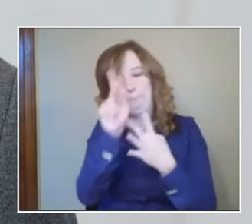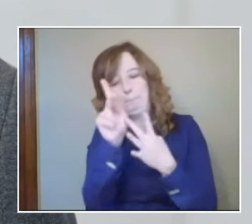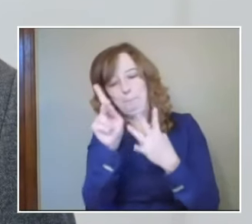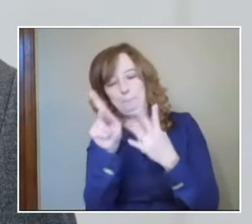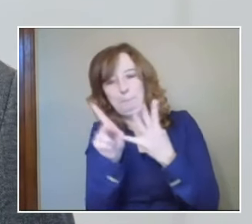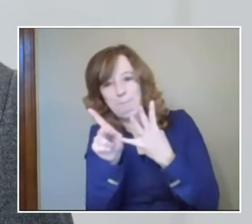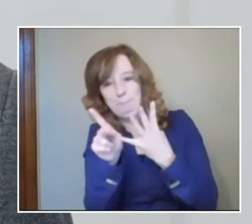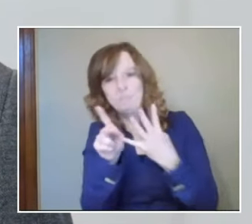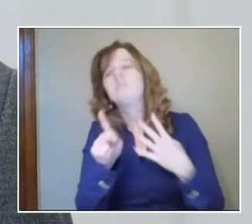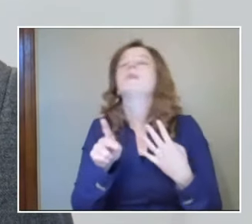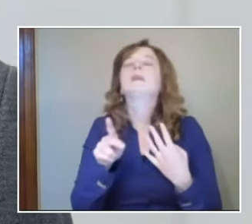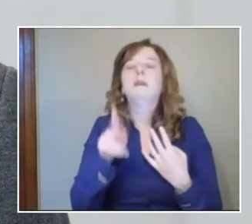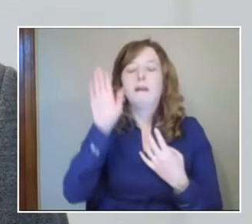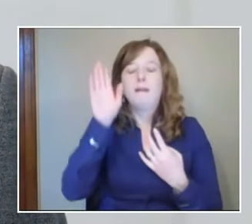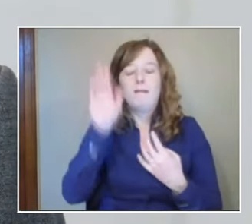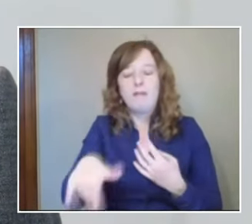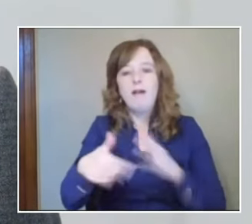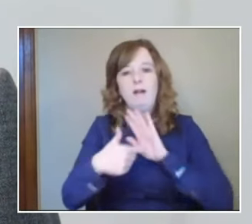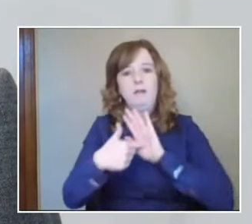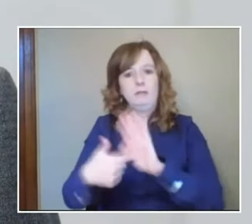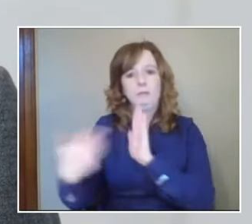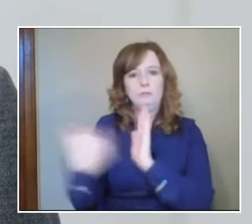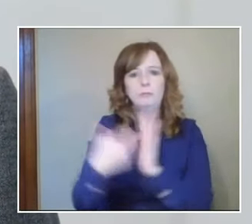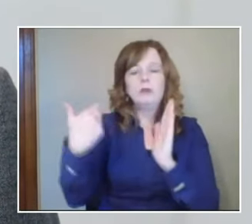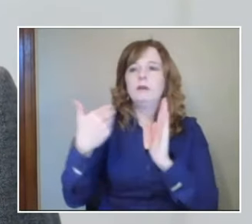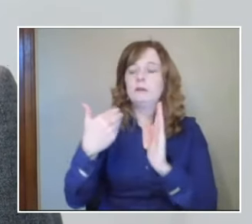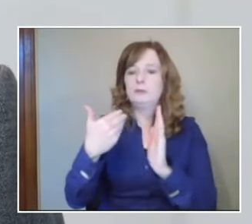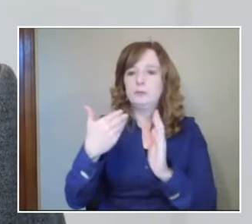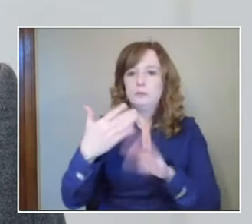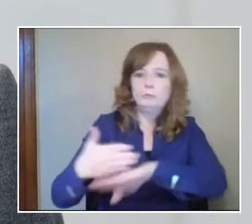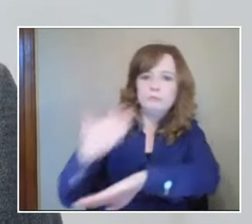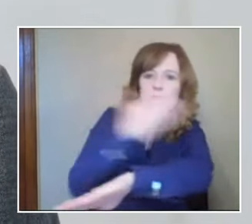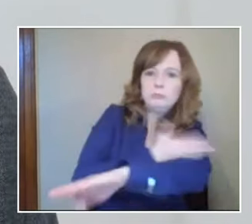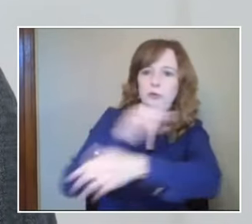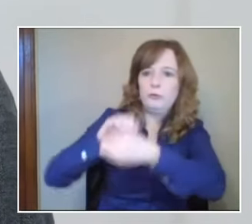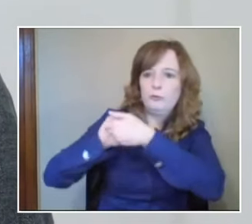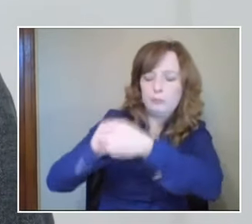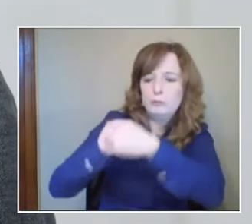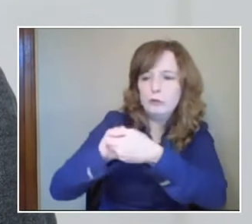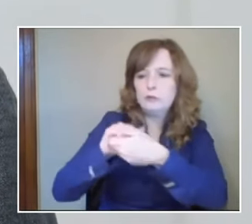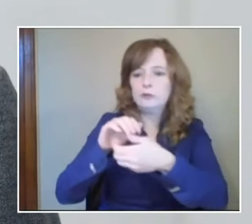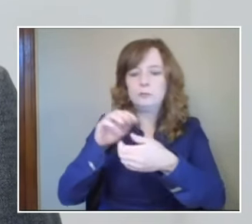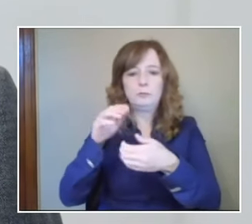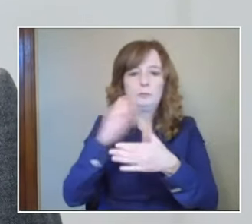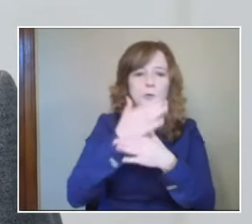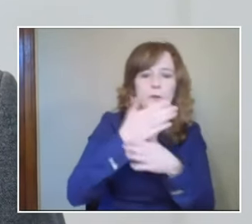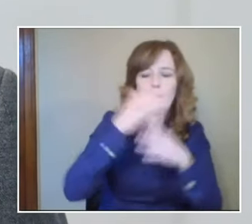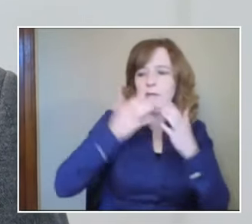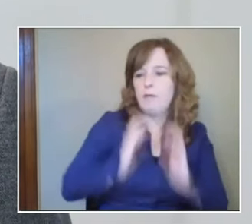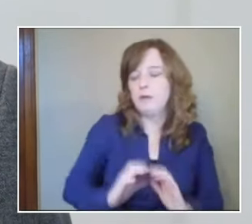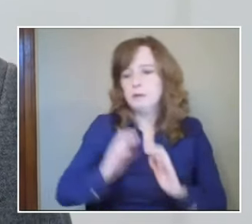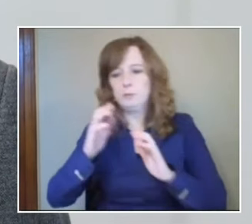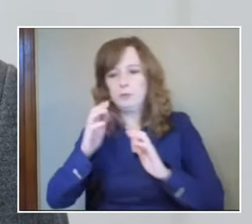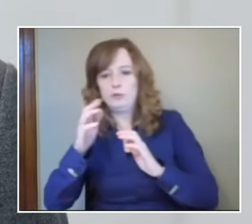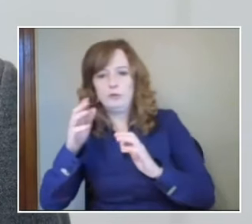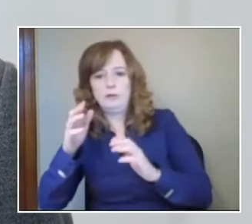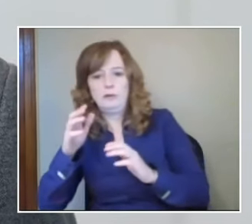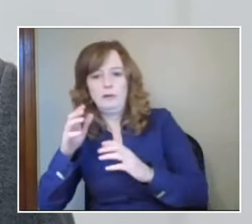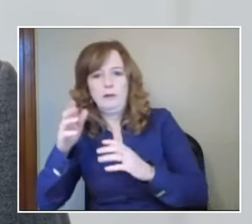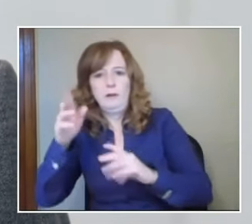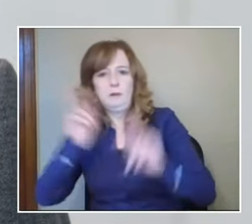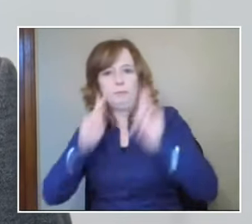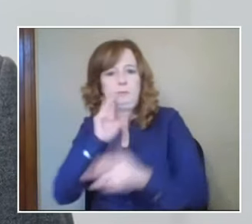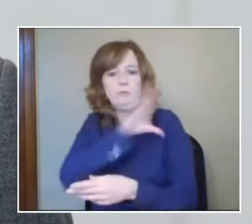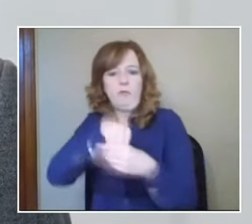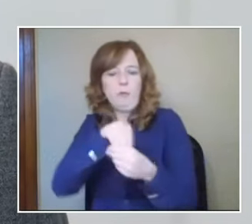associates that leads to better solutions for customers and other stakeholders. I've personally experienced and benefited from Kurt's authentic and well-developed